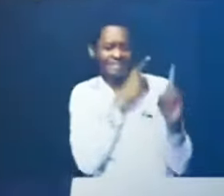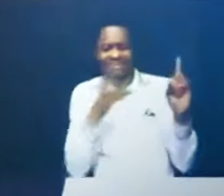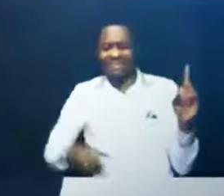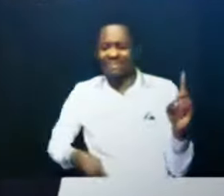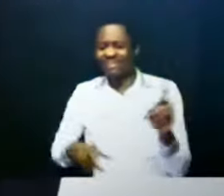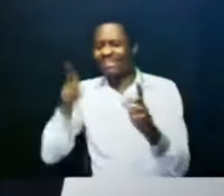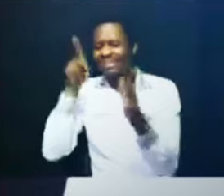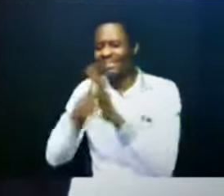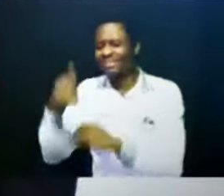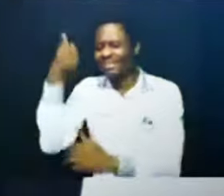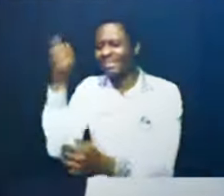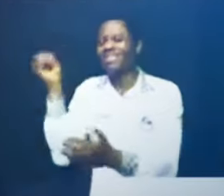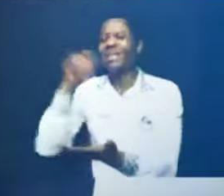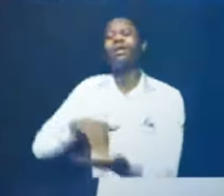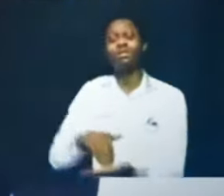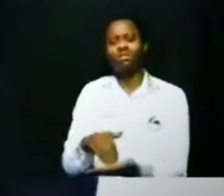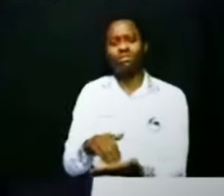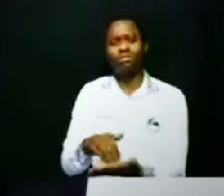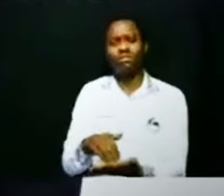du emu. Now